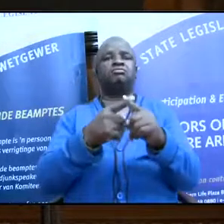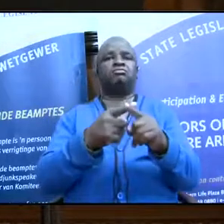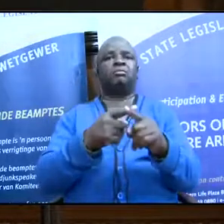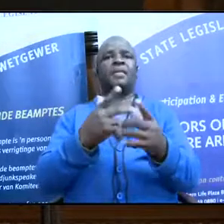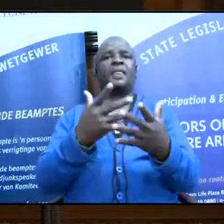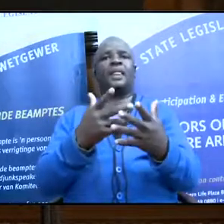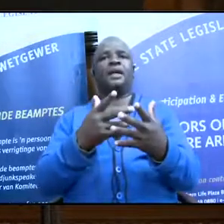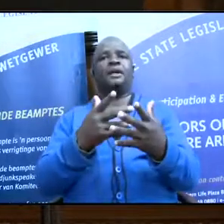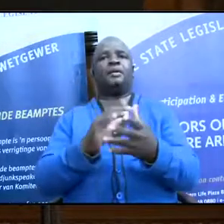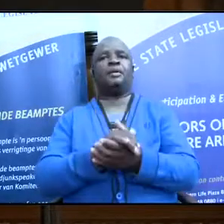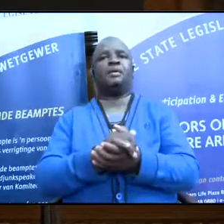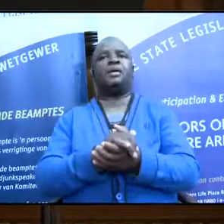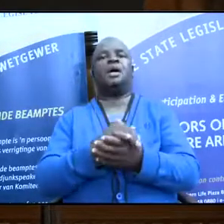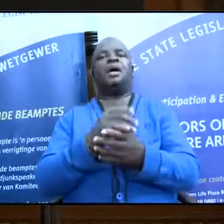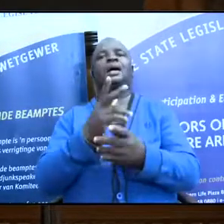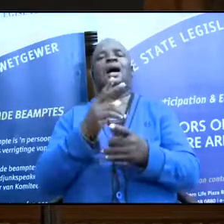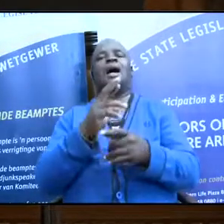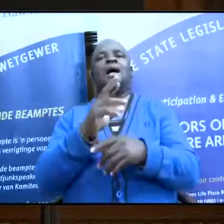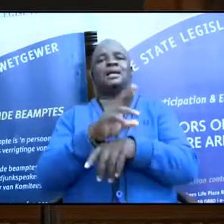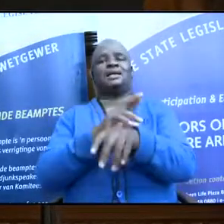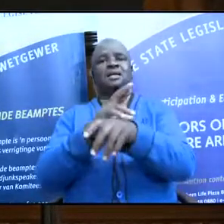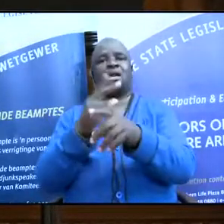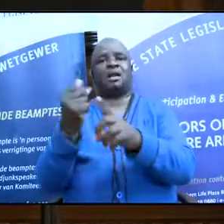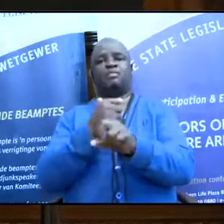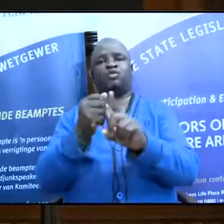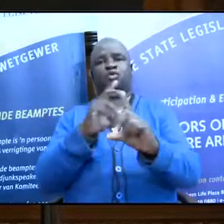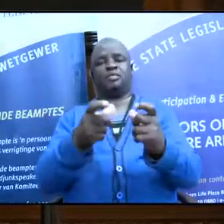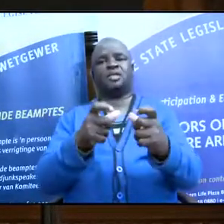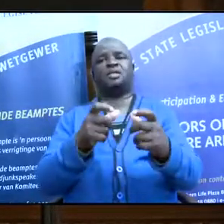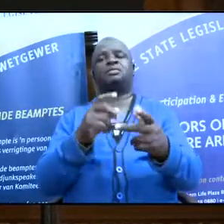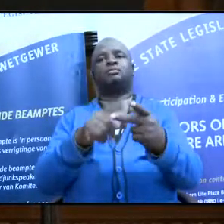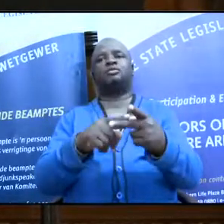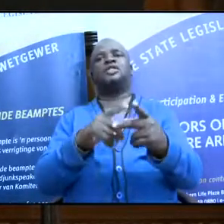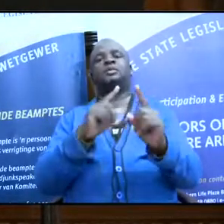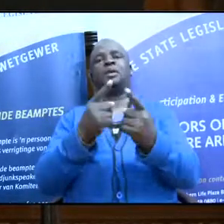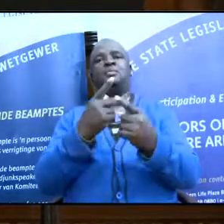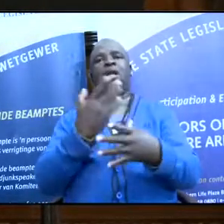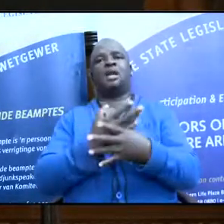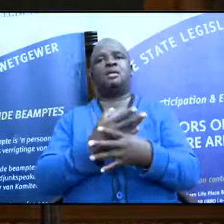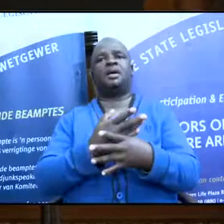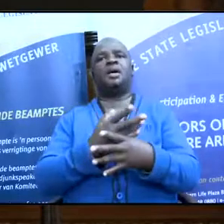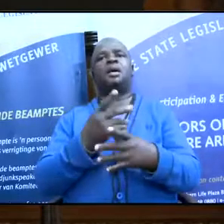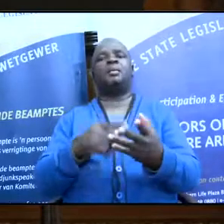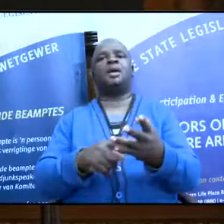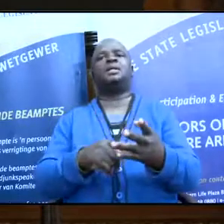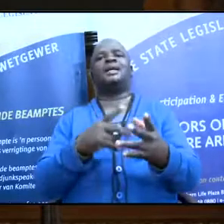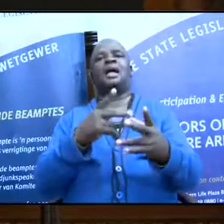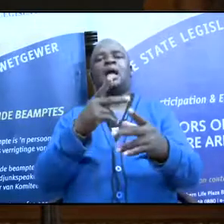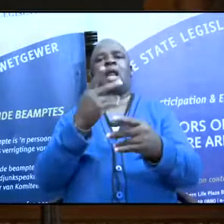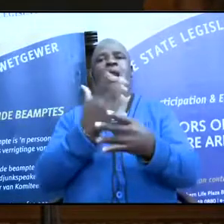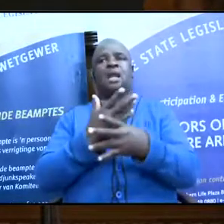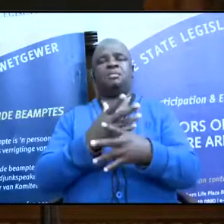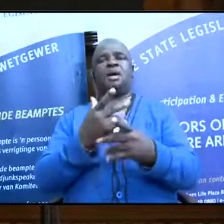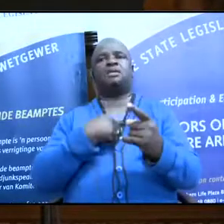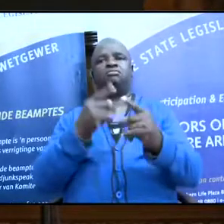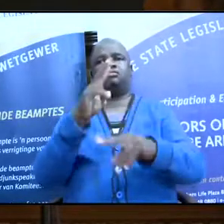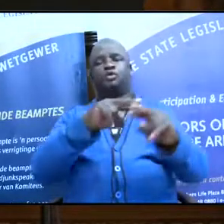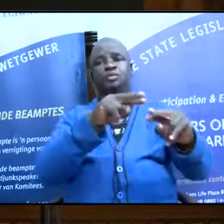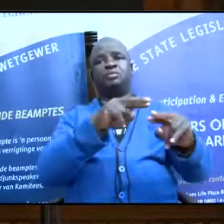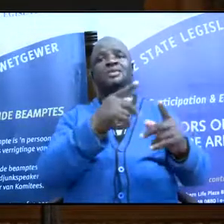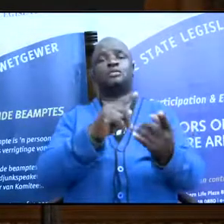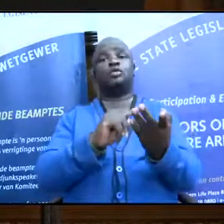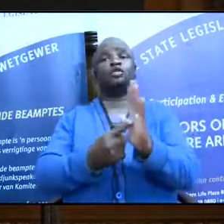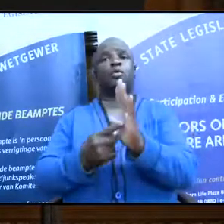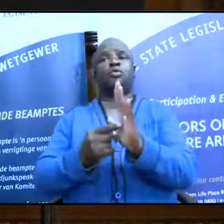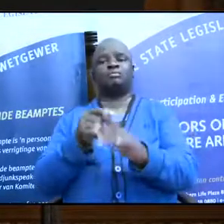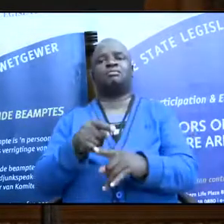arbitration the regional appeals committee and the department of labor and the labor inspectorate about a few indications of